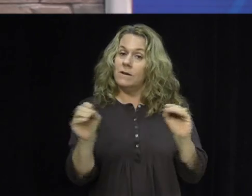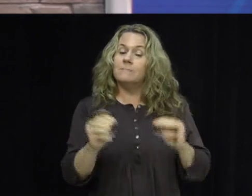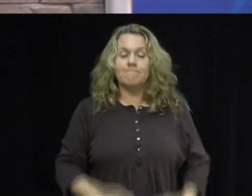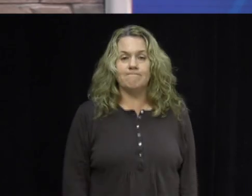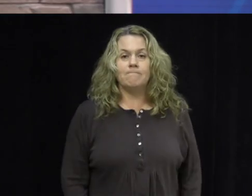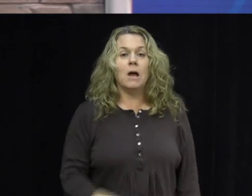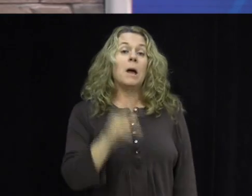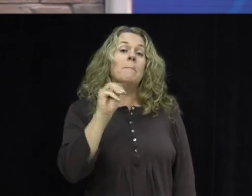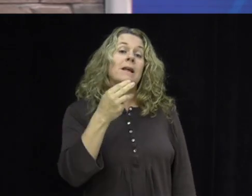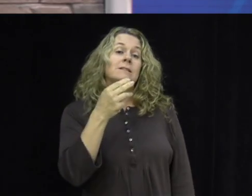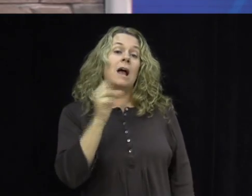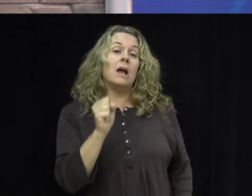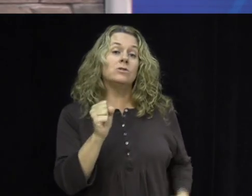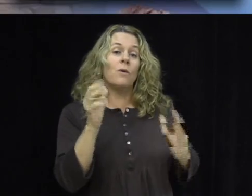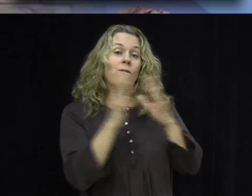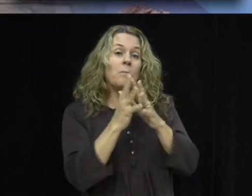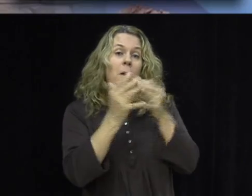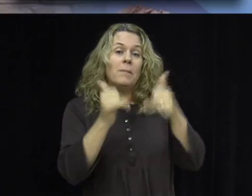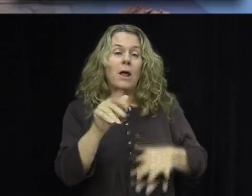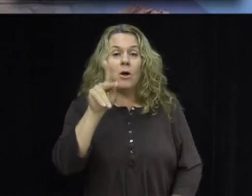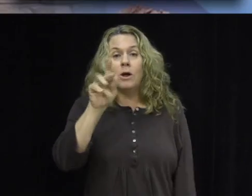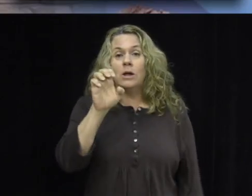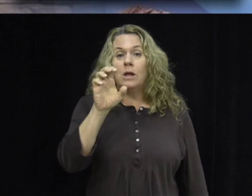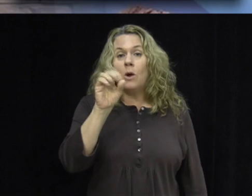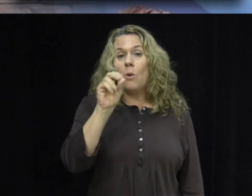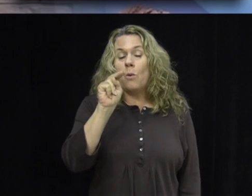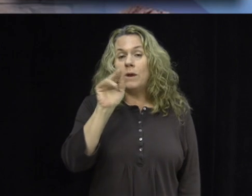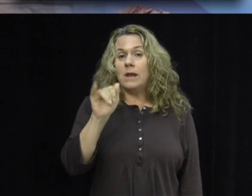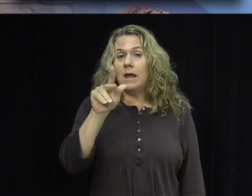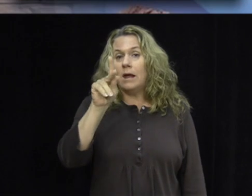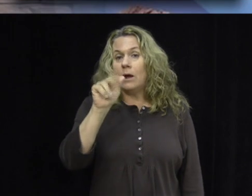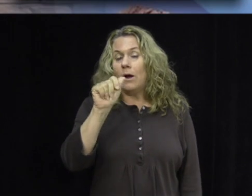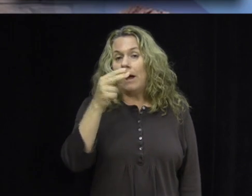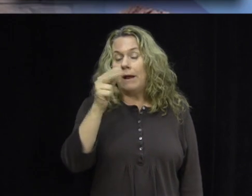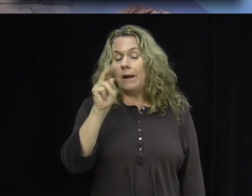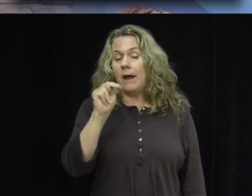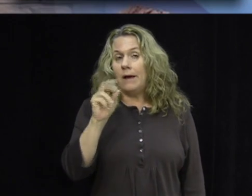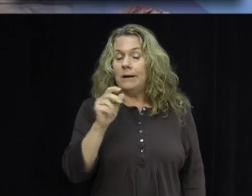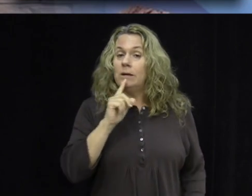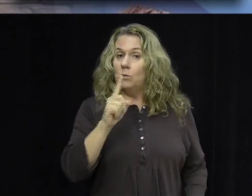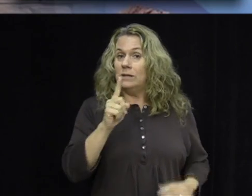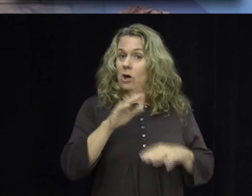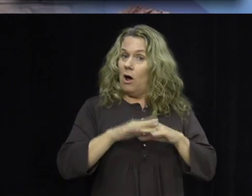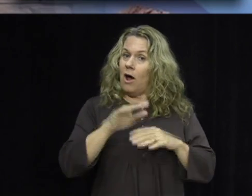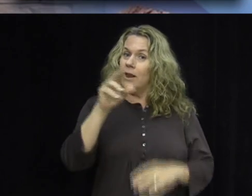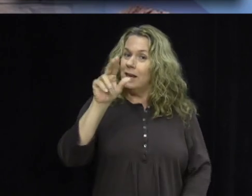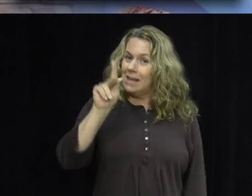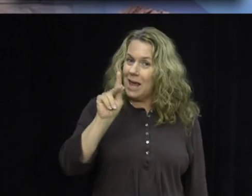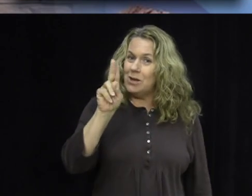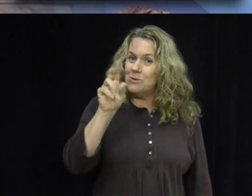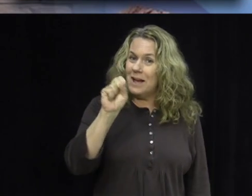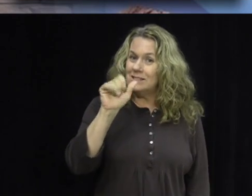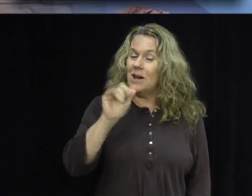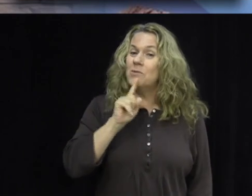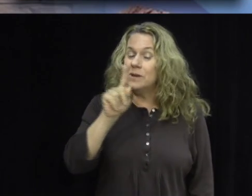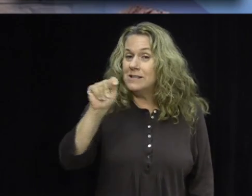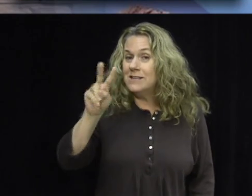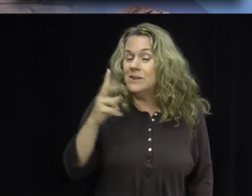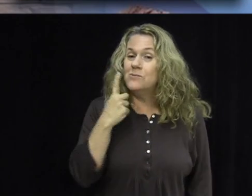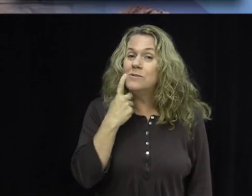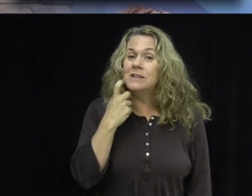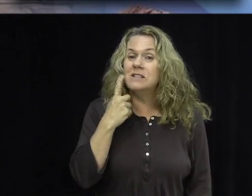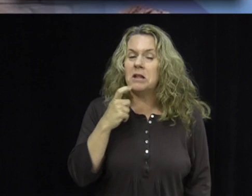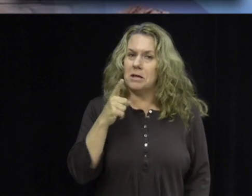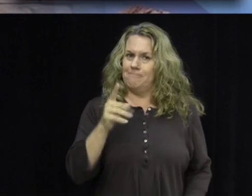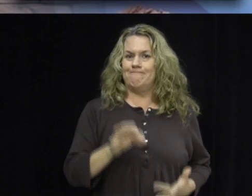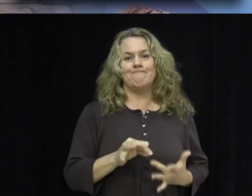Madison High School football player Keone Kanoa was featured in the Student Athlete Spotlight on KUSI's Prep Skin Pigskin Report.